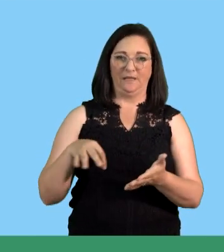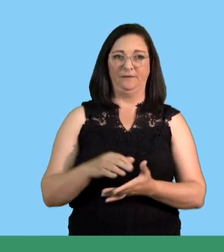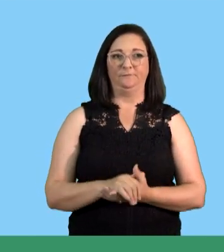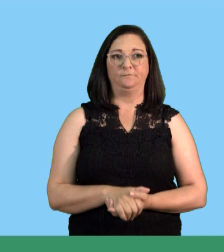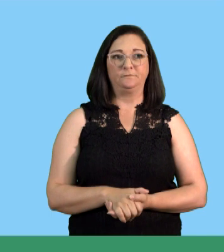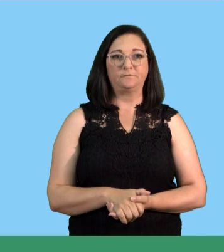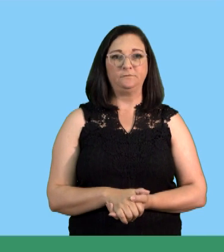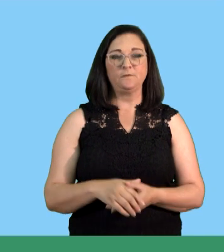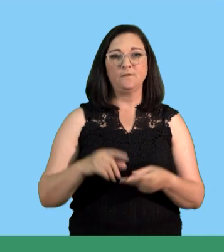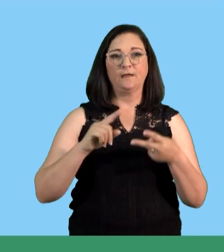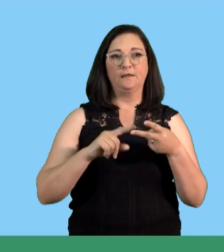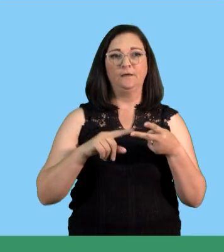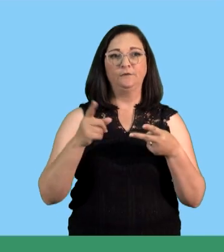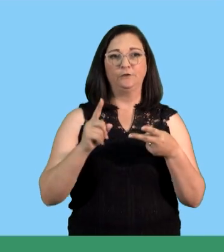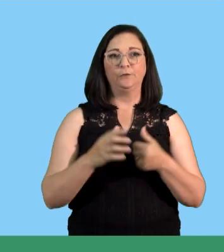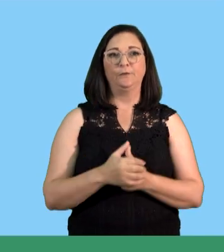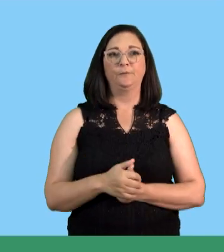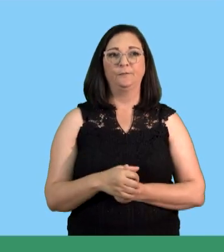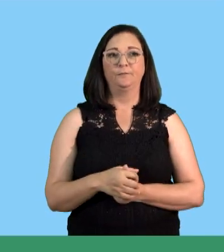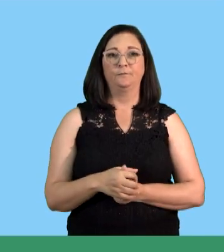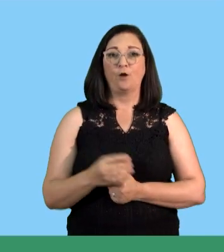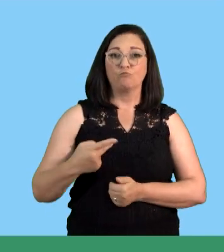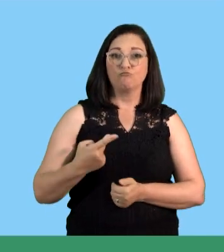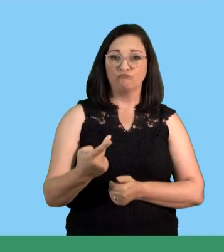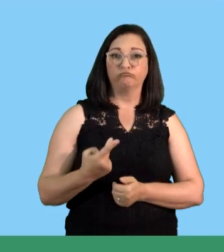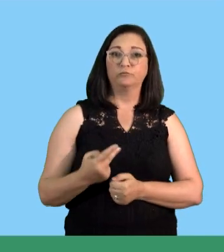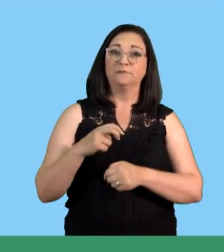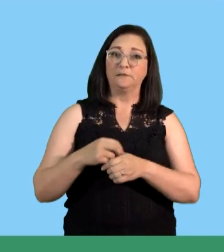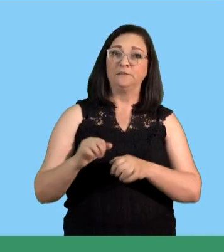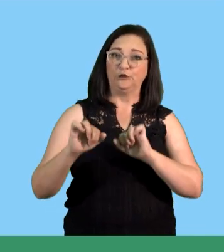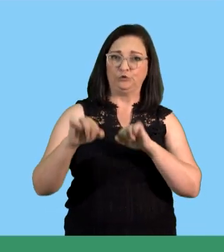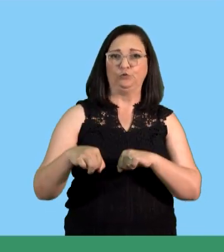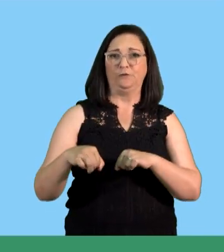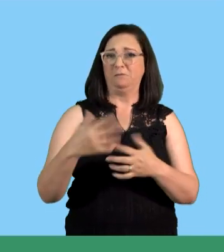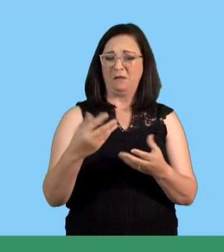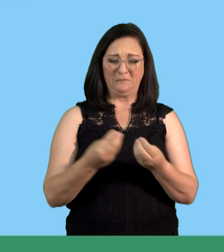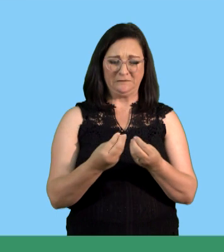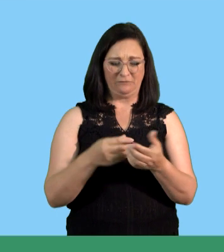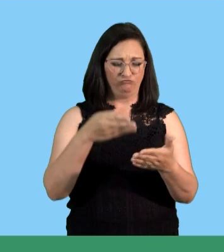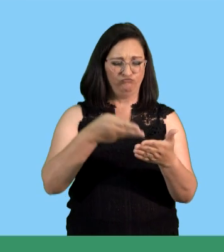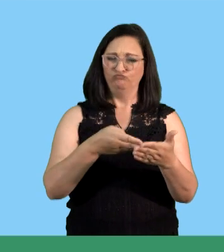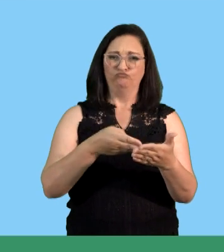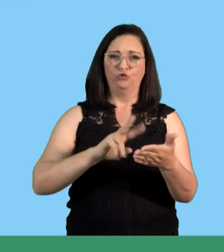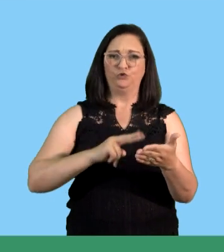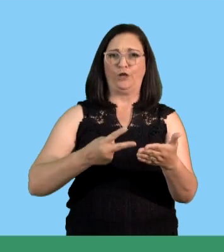legal. The second thing, the employer and employee must agree to any changes to the